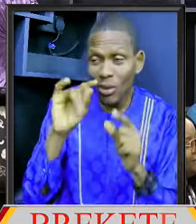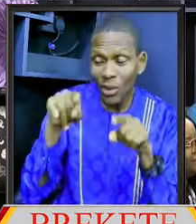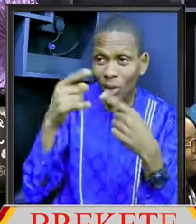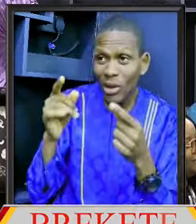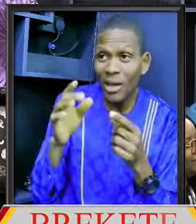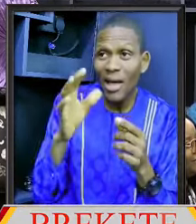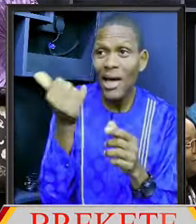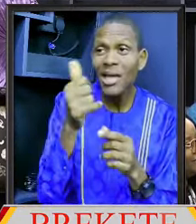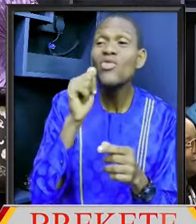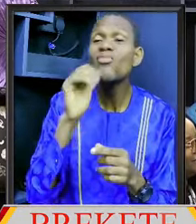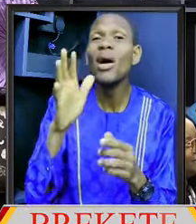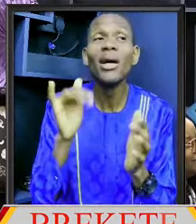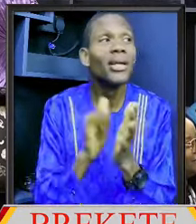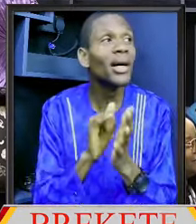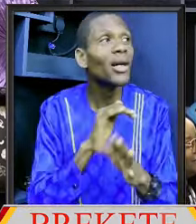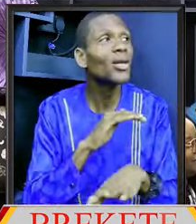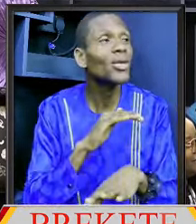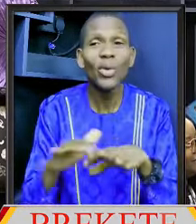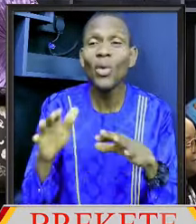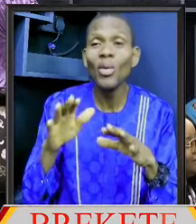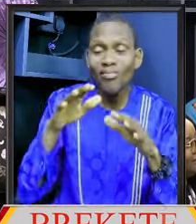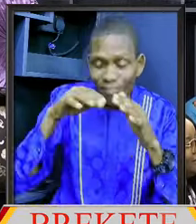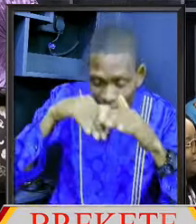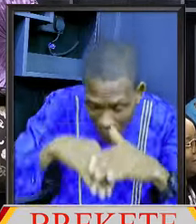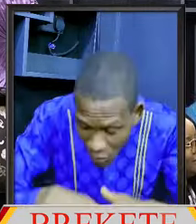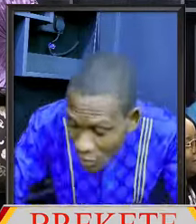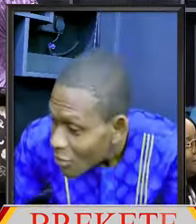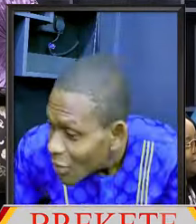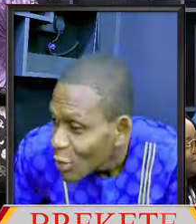side. Anyone will no bend, I go wait for them to bend.